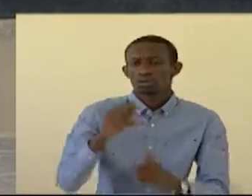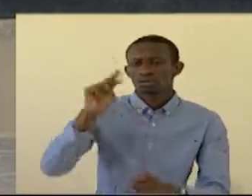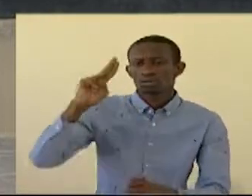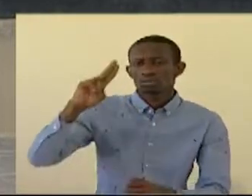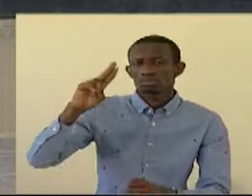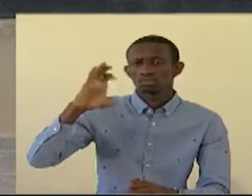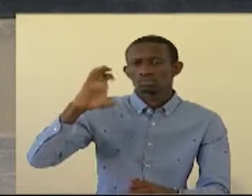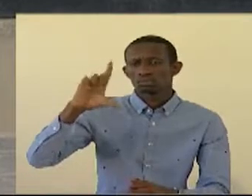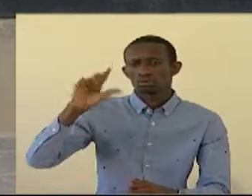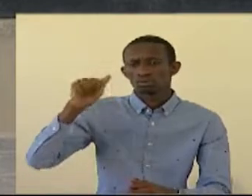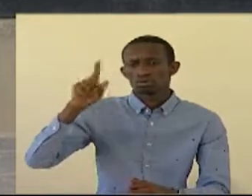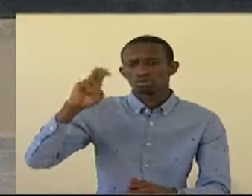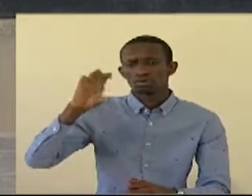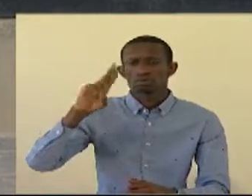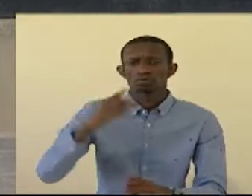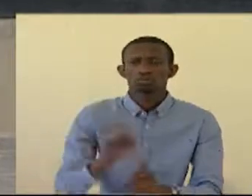addition